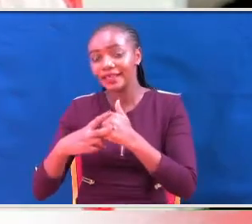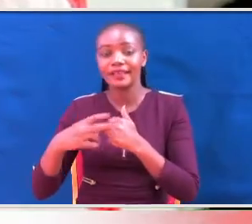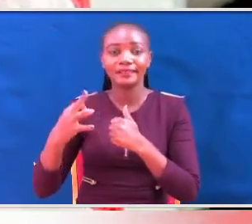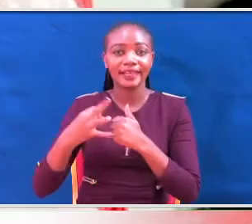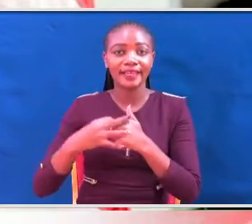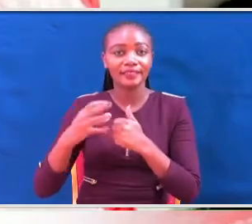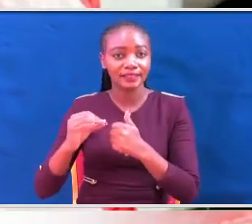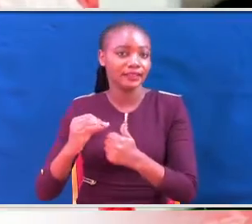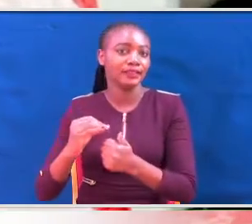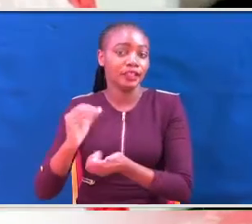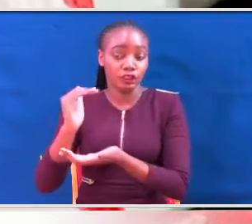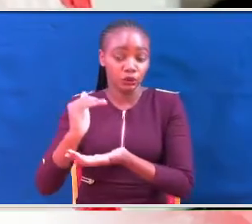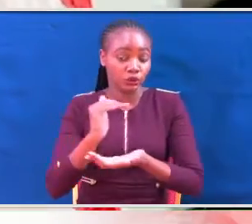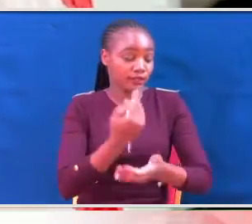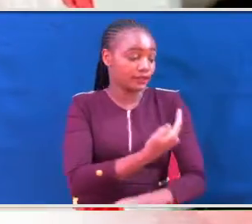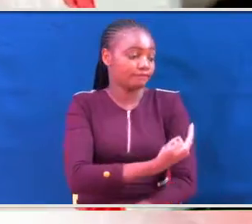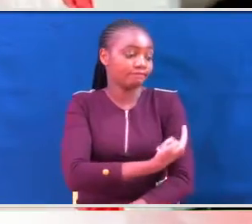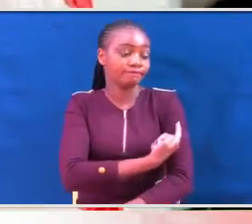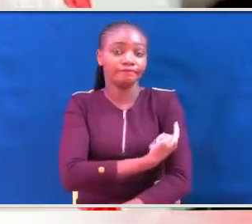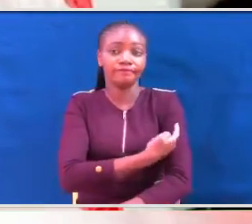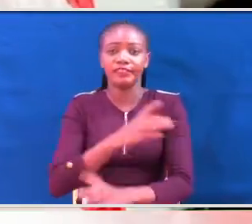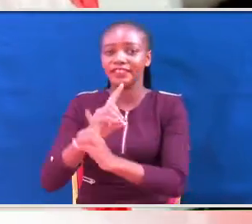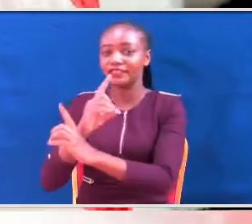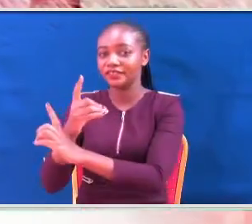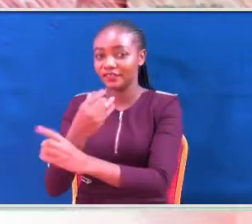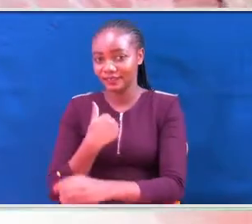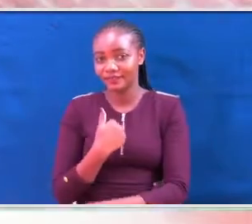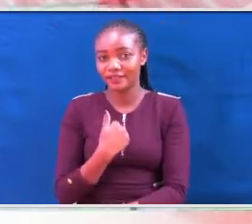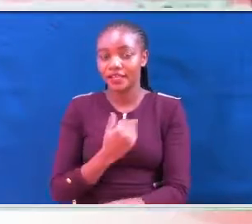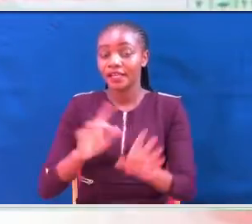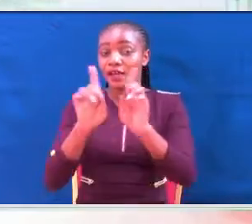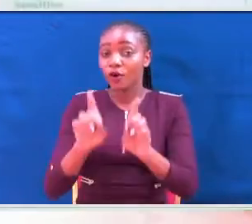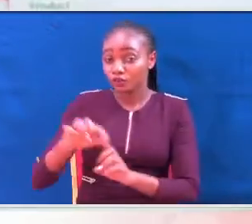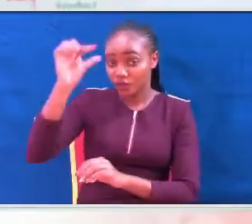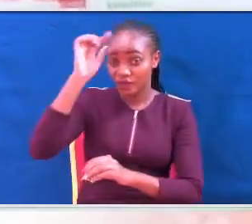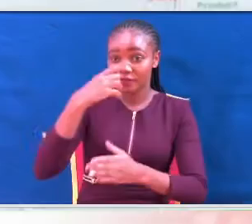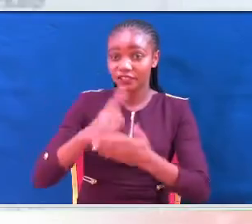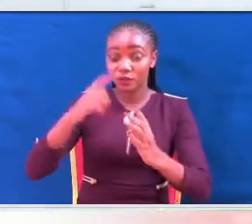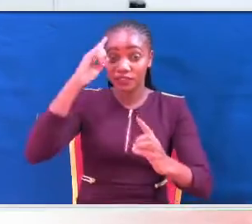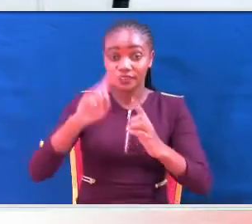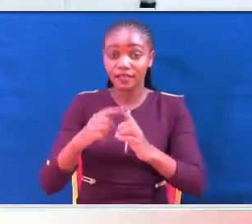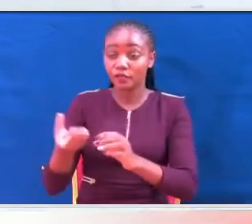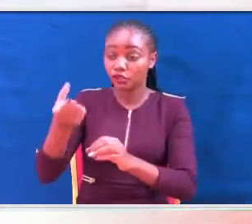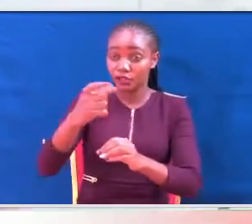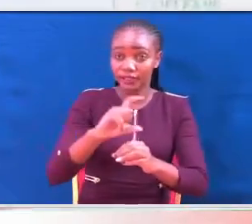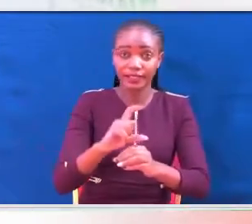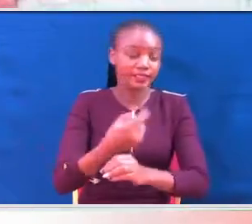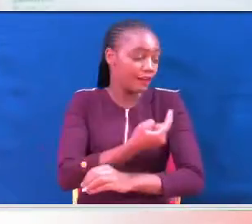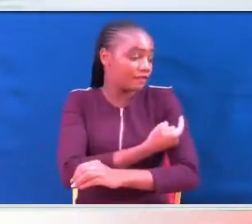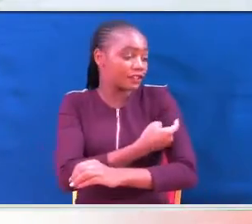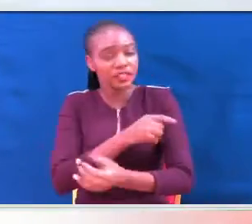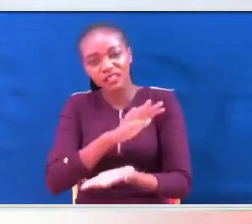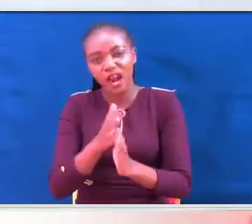5,146,780 doses of various vaccines. The government says it is targeting to increase daily vaccination rates